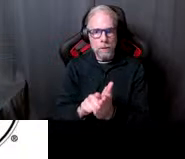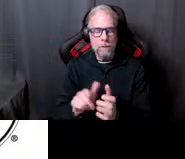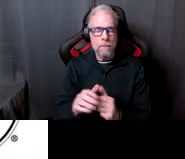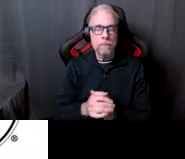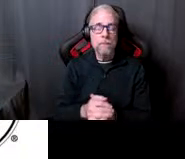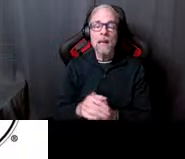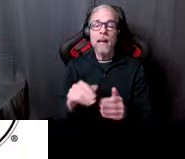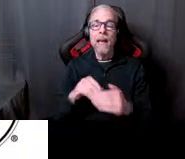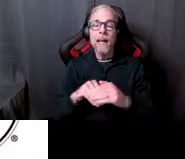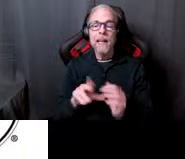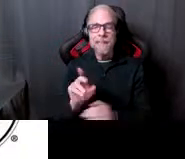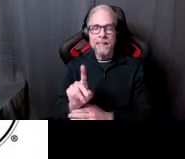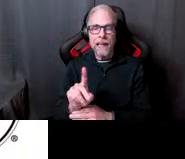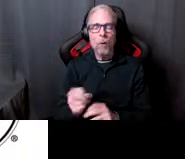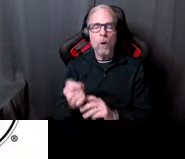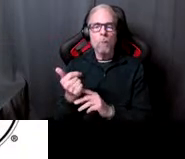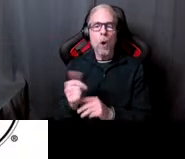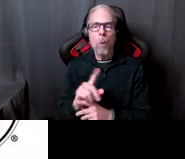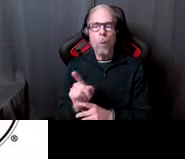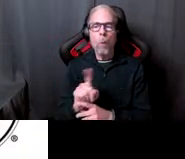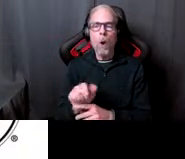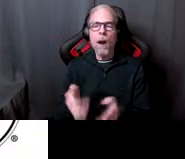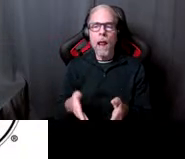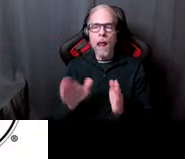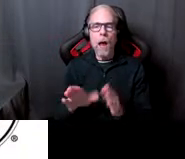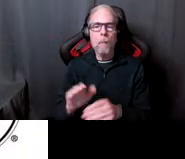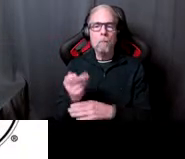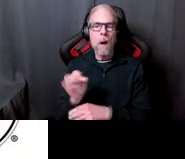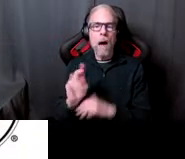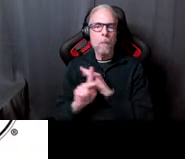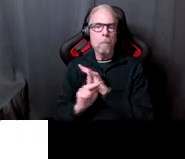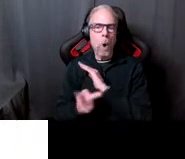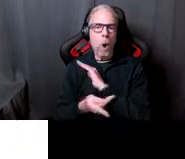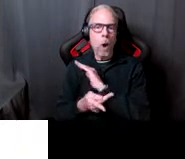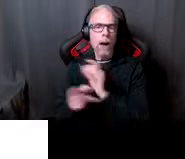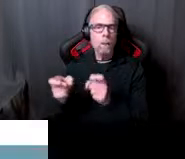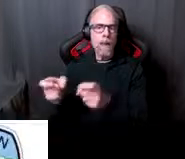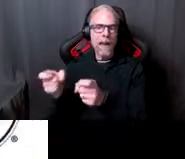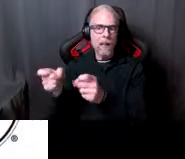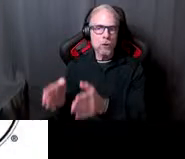In D, we just removed where allowed by park manager.